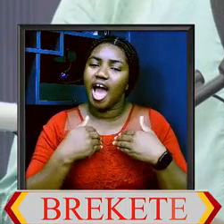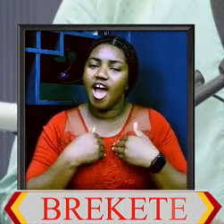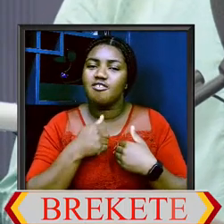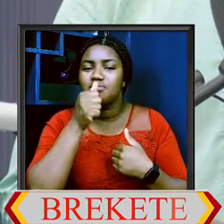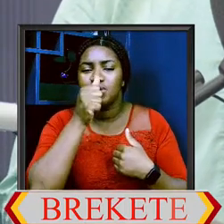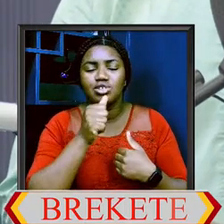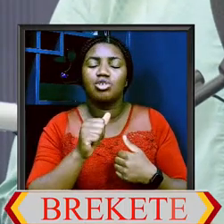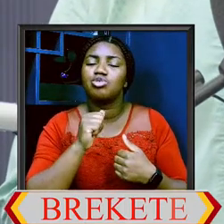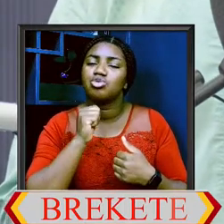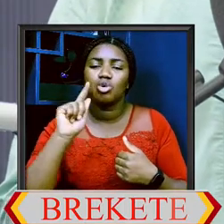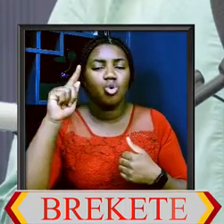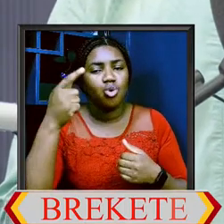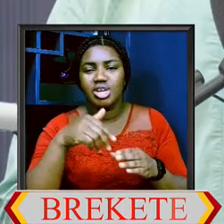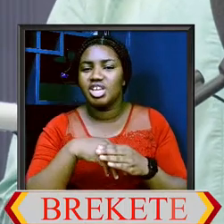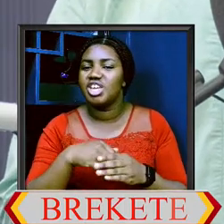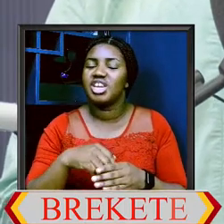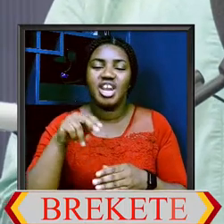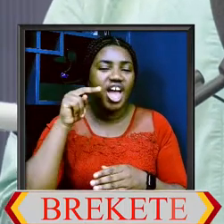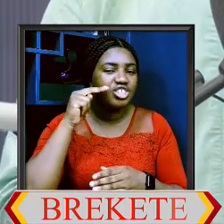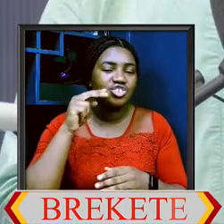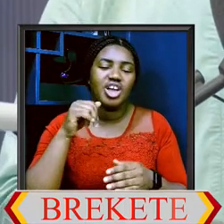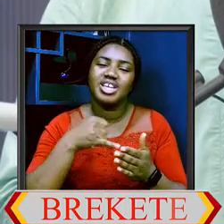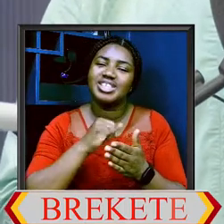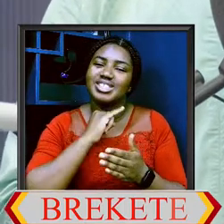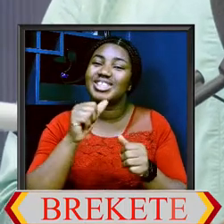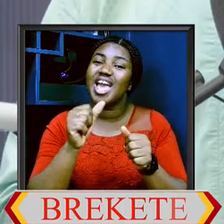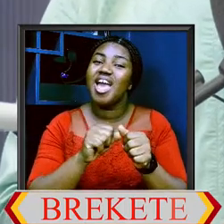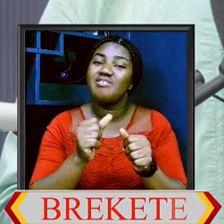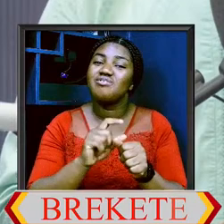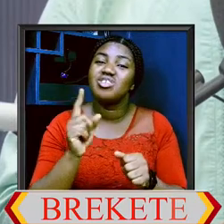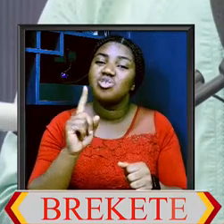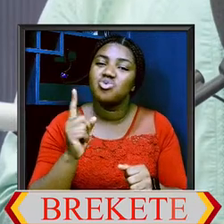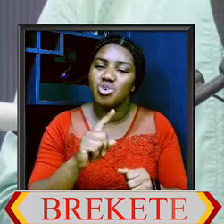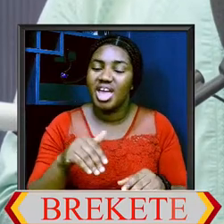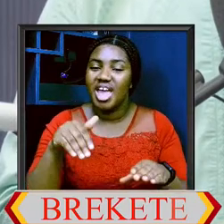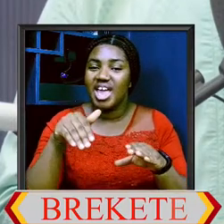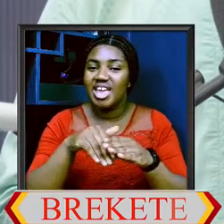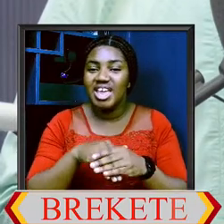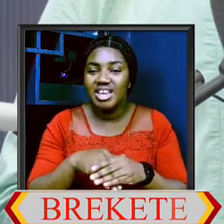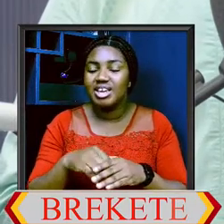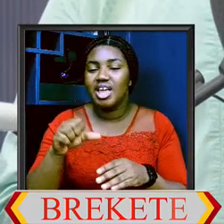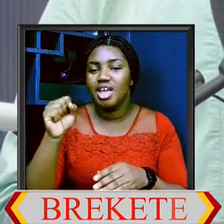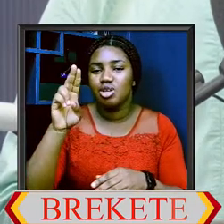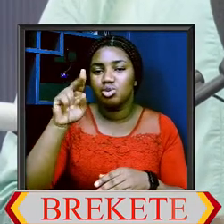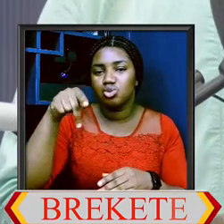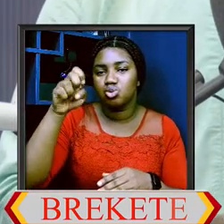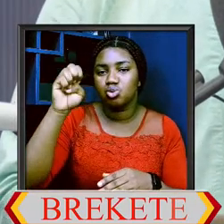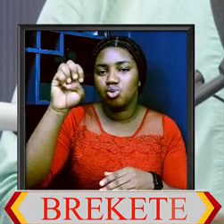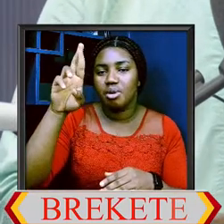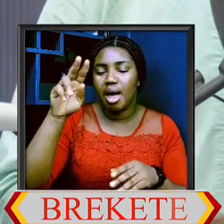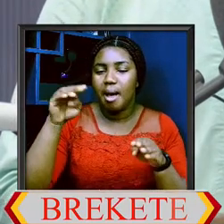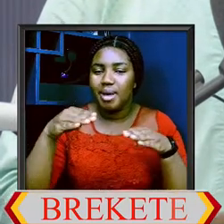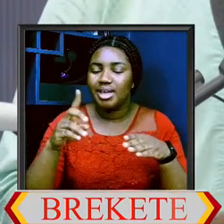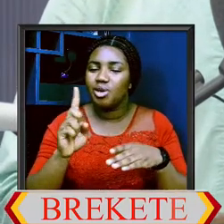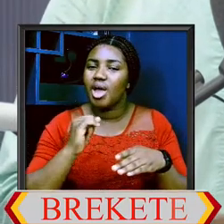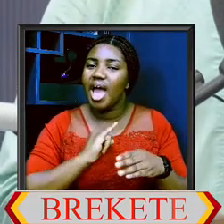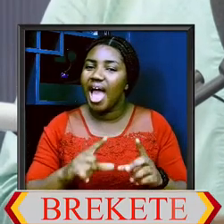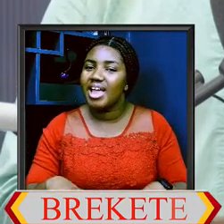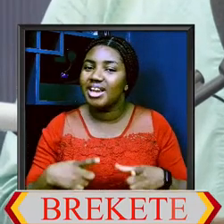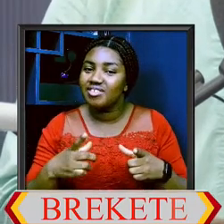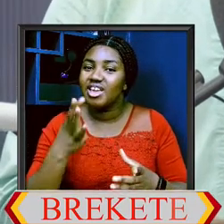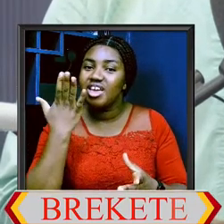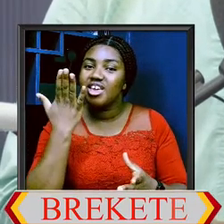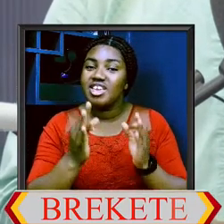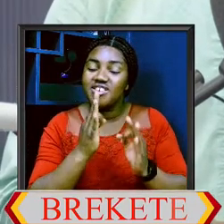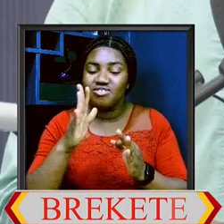only in Nigeria is everywhere thank you uh here in the supermarket where I live if they